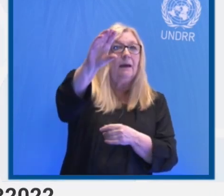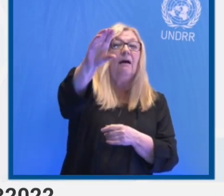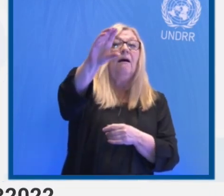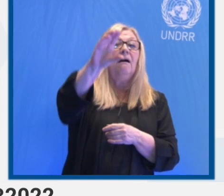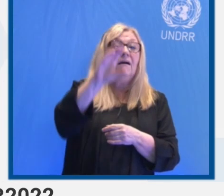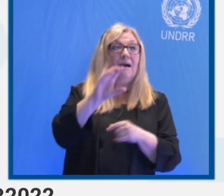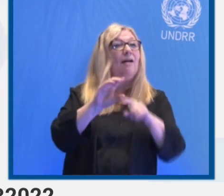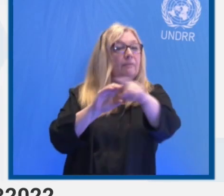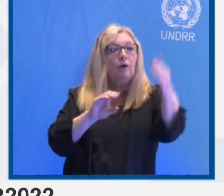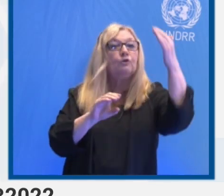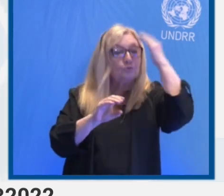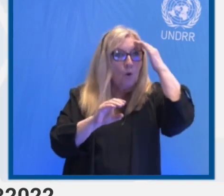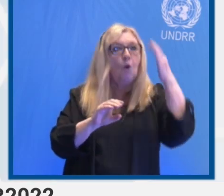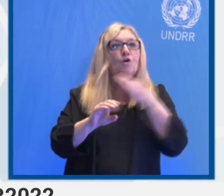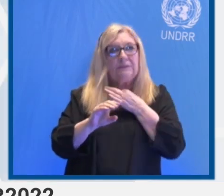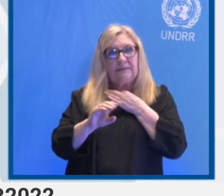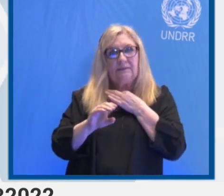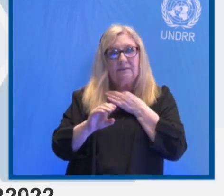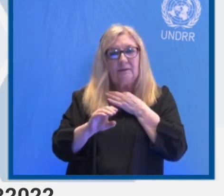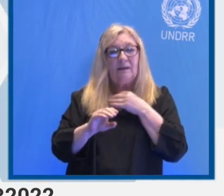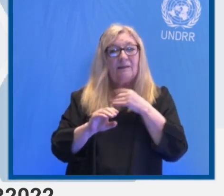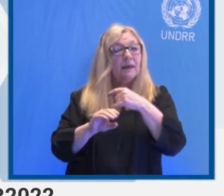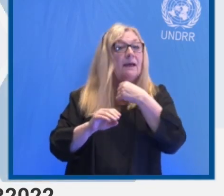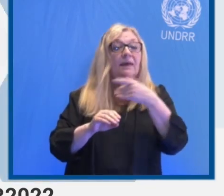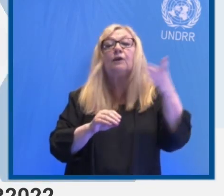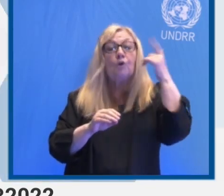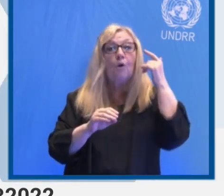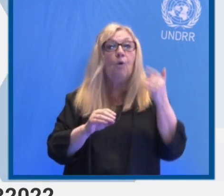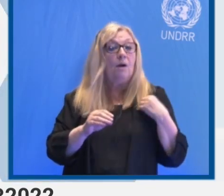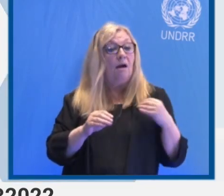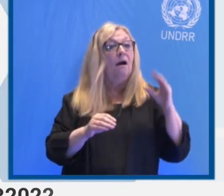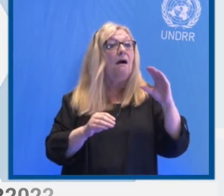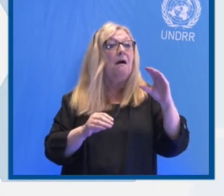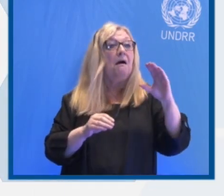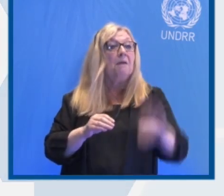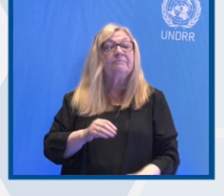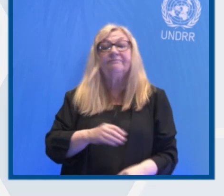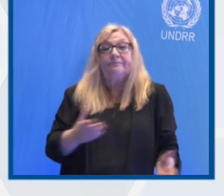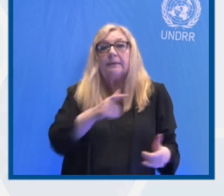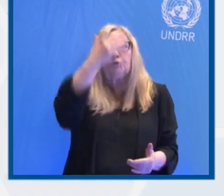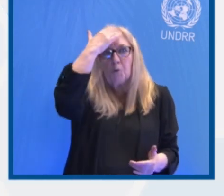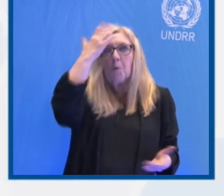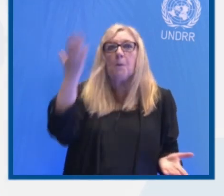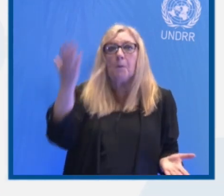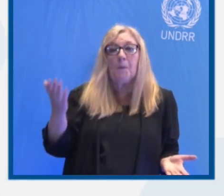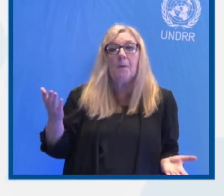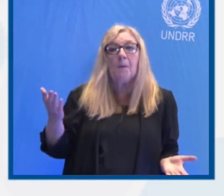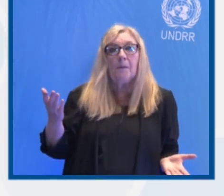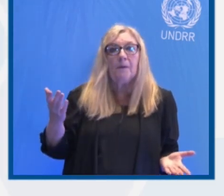in every investment, and so I think the sweet spot for us to hit is